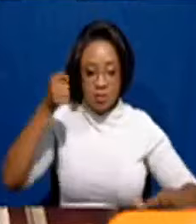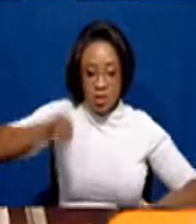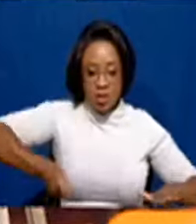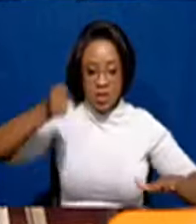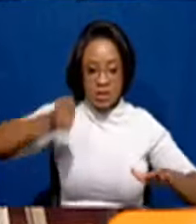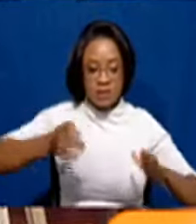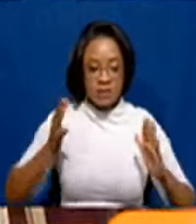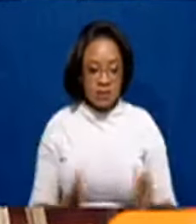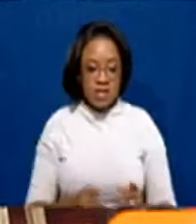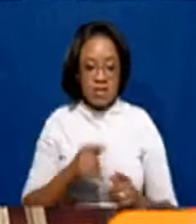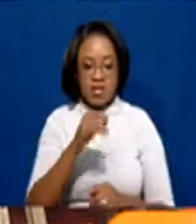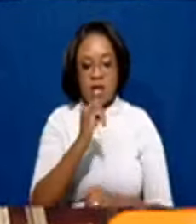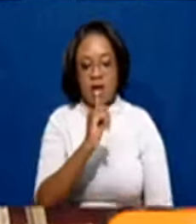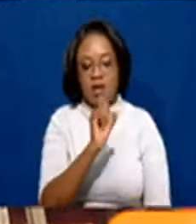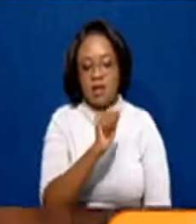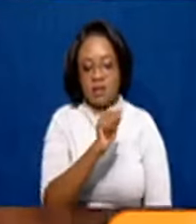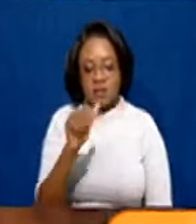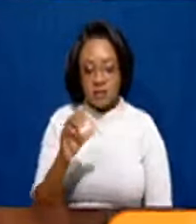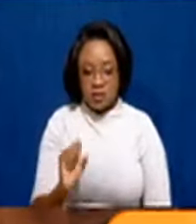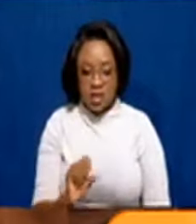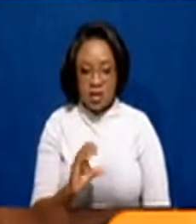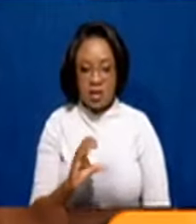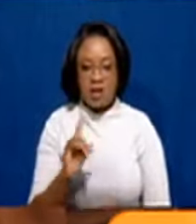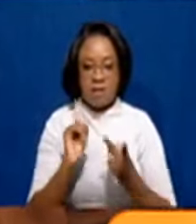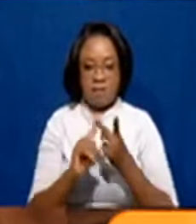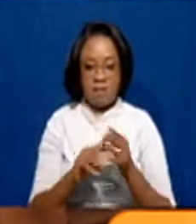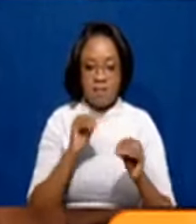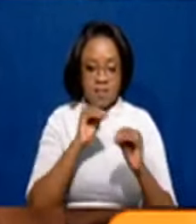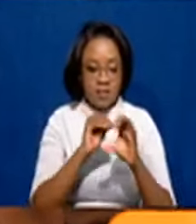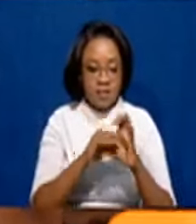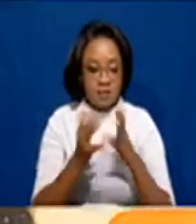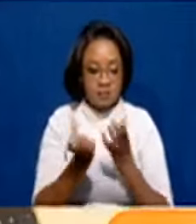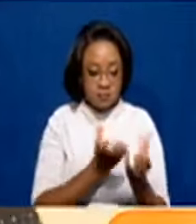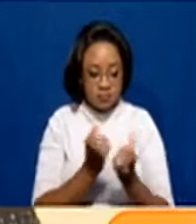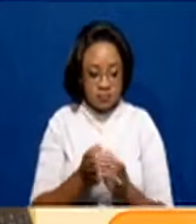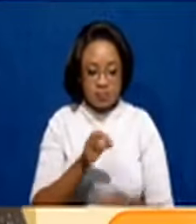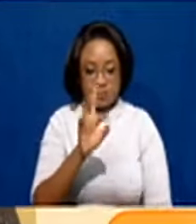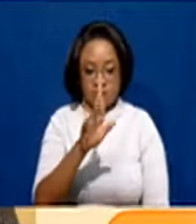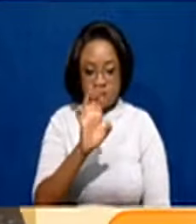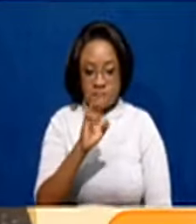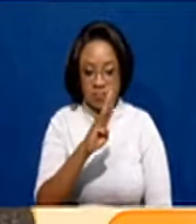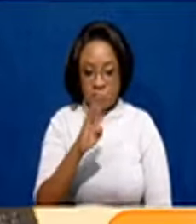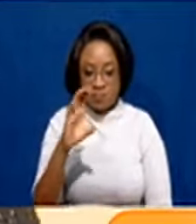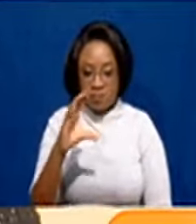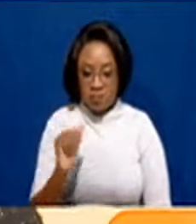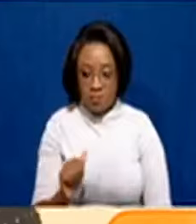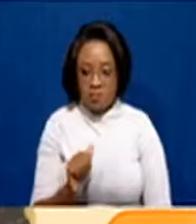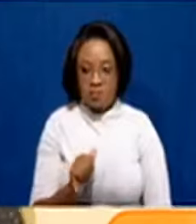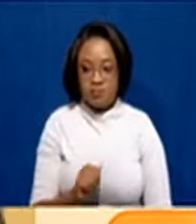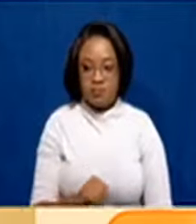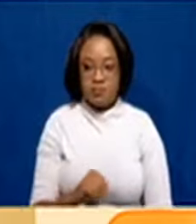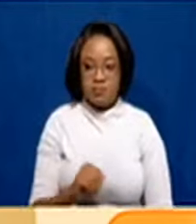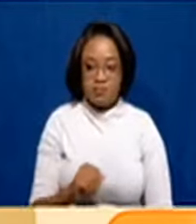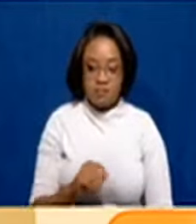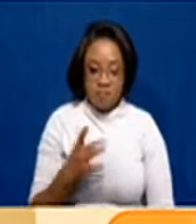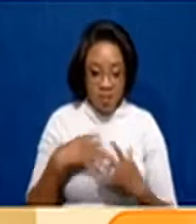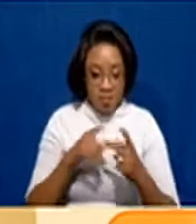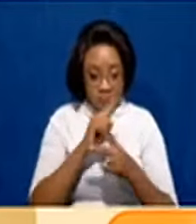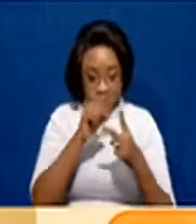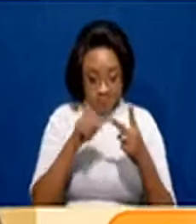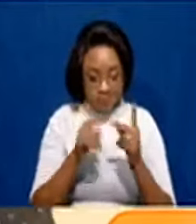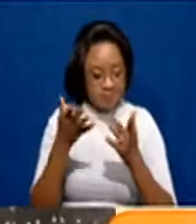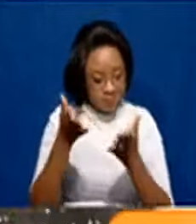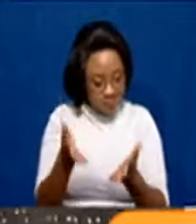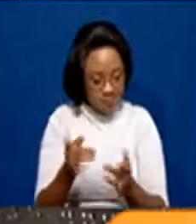Lenaola, Investments, Trade and Industry Cabinet Secretary Rebecca Miano, both of whom were